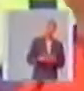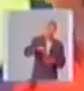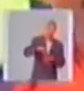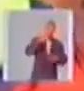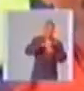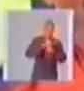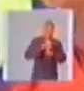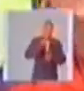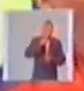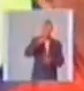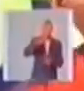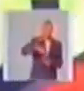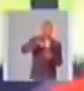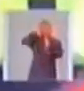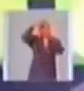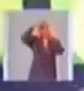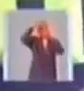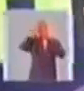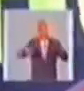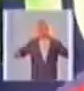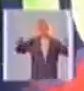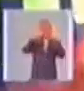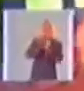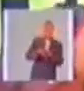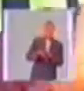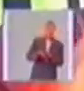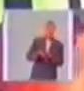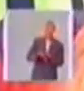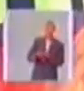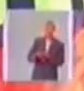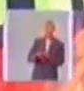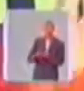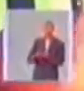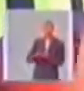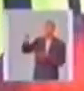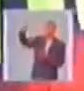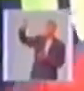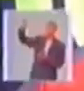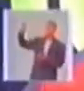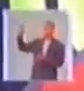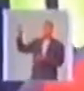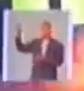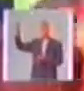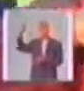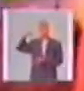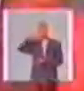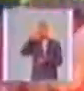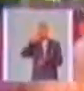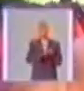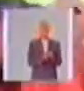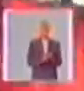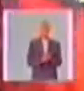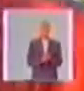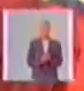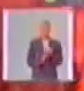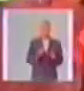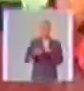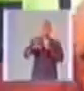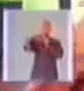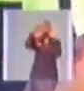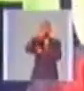to the Bible. Oda popa, utime. Odifo malakai, asamo wakai no. I am ready for next week. We know that